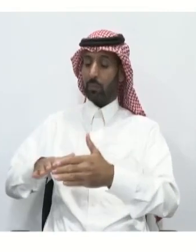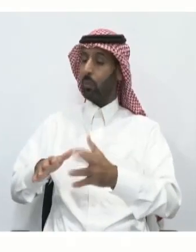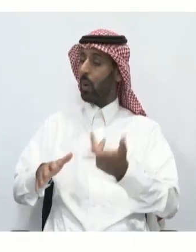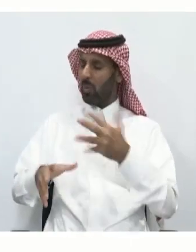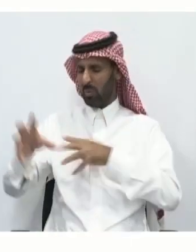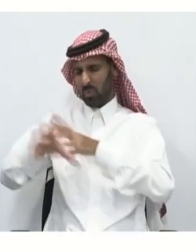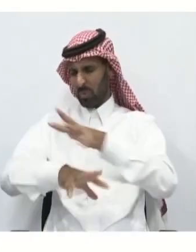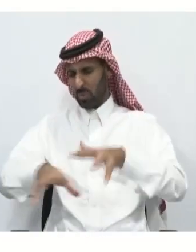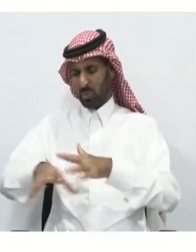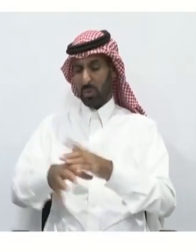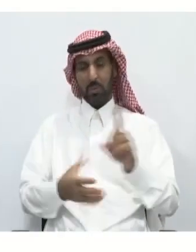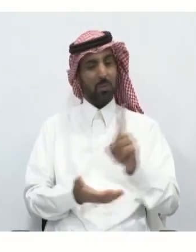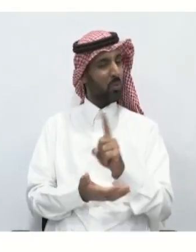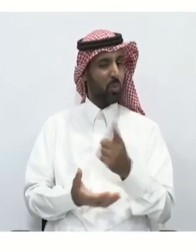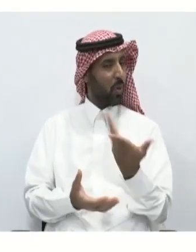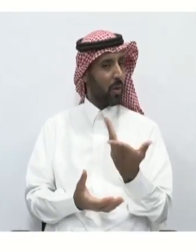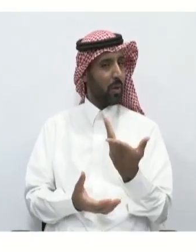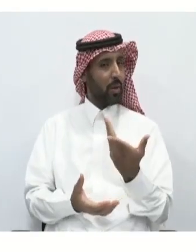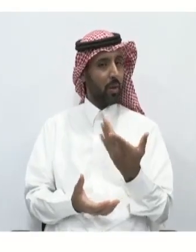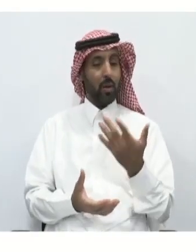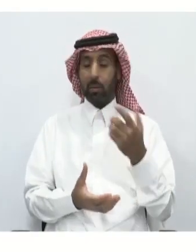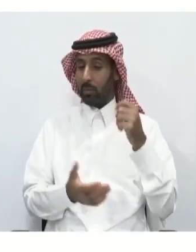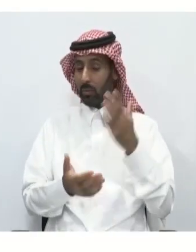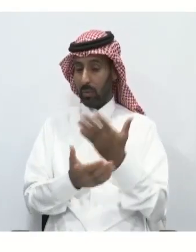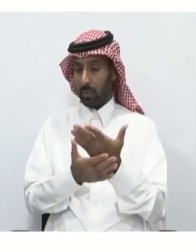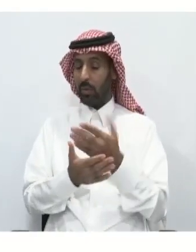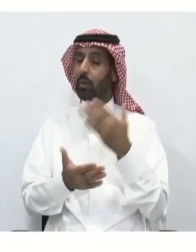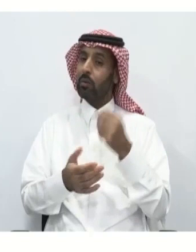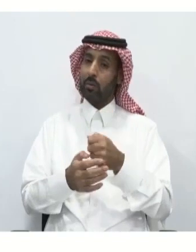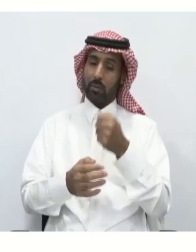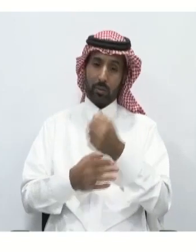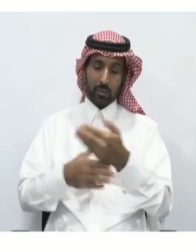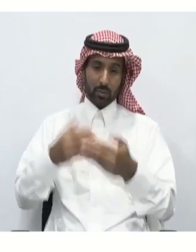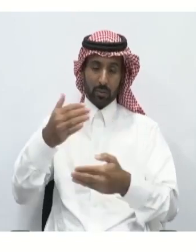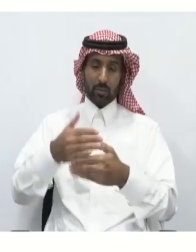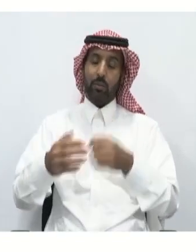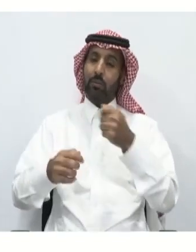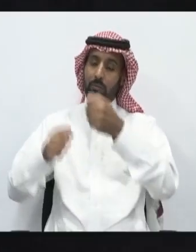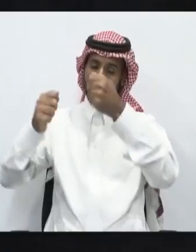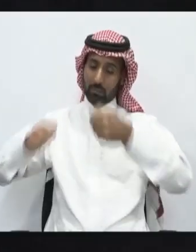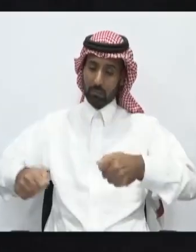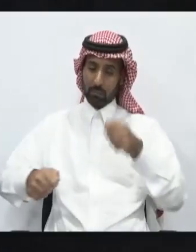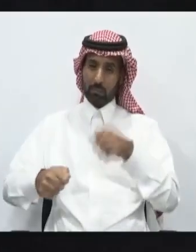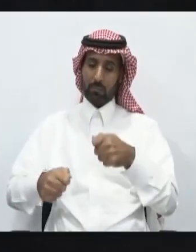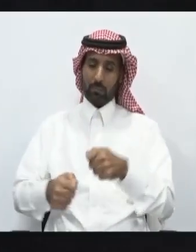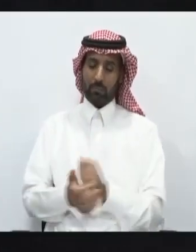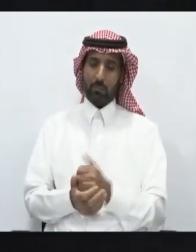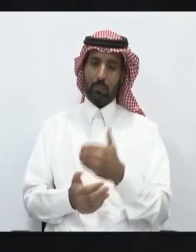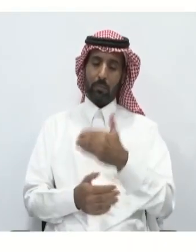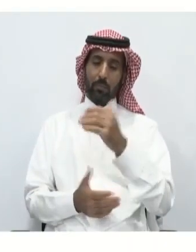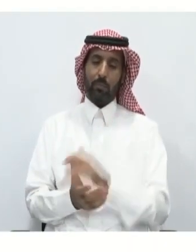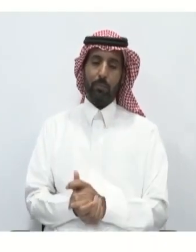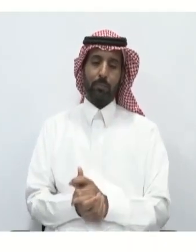ecosystem? They were built by hand on raised platform. That's why they were called eco tents or